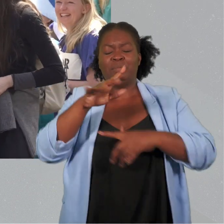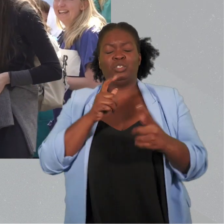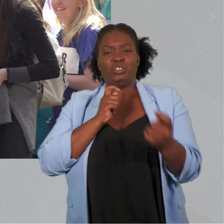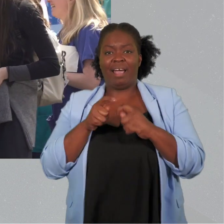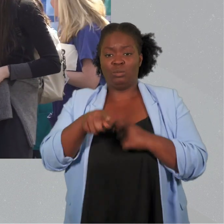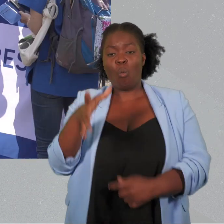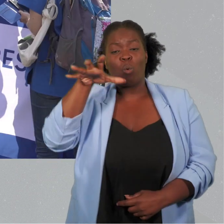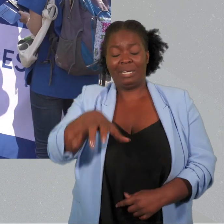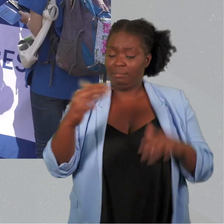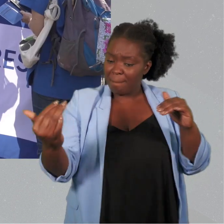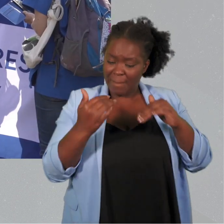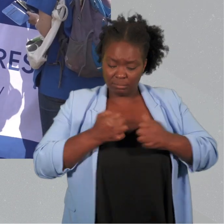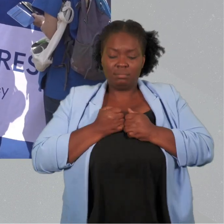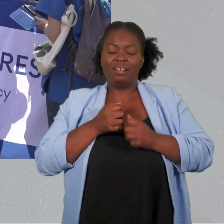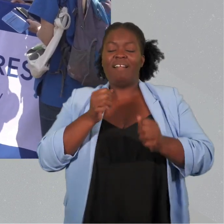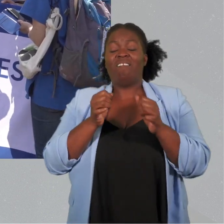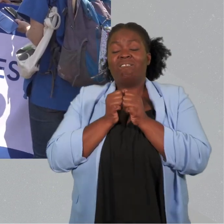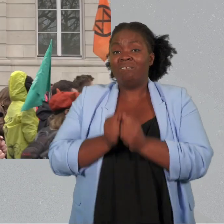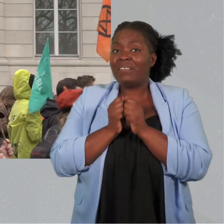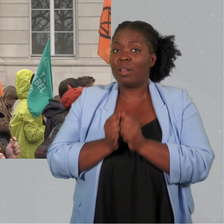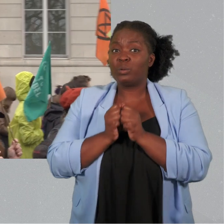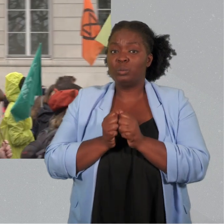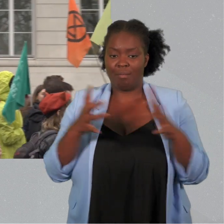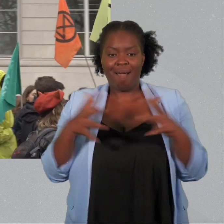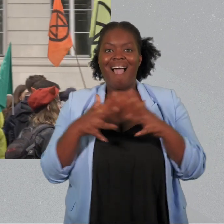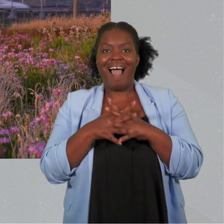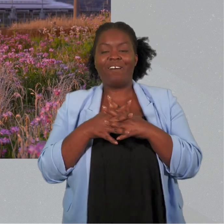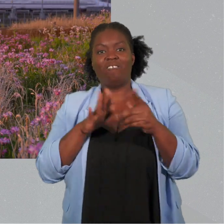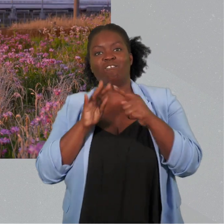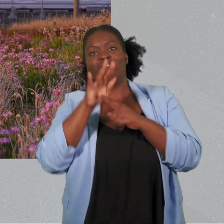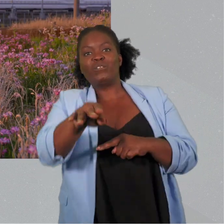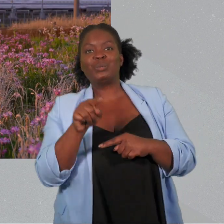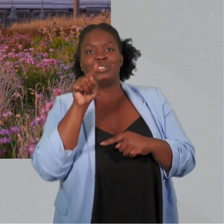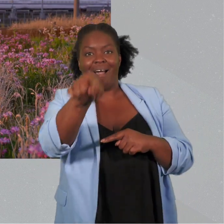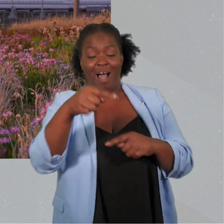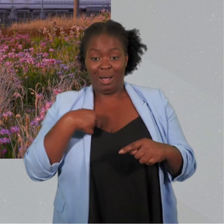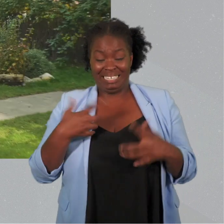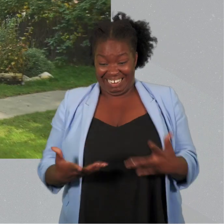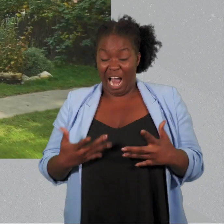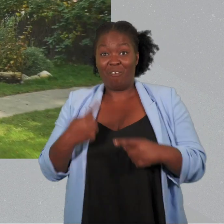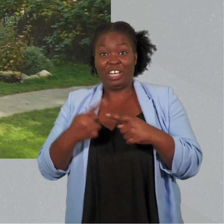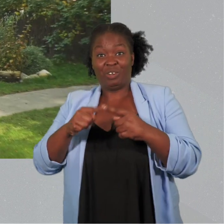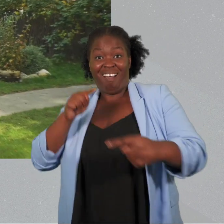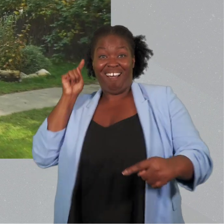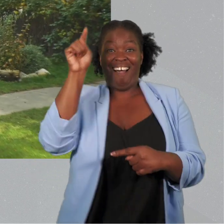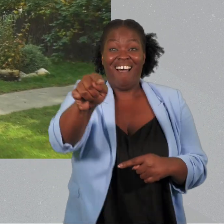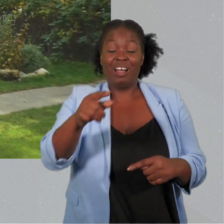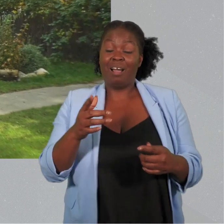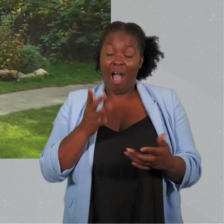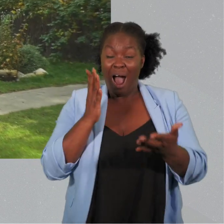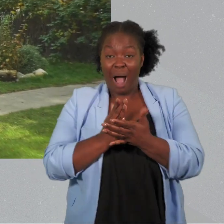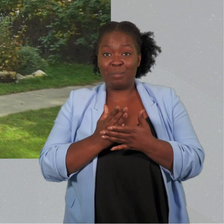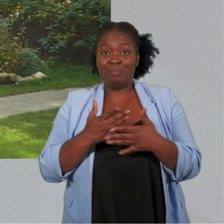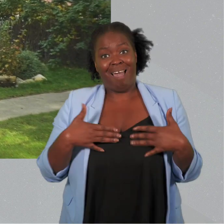up to their own values. The prescription is pretty simple. Head towards a healthier future. Head as fast as you can, head as urgently as you can. Treat this like it is